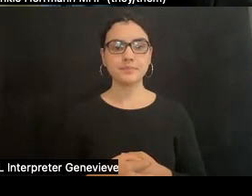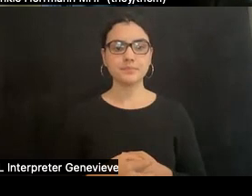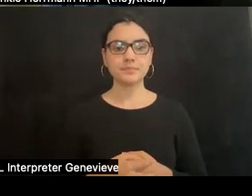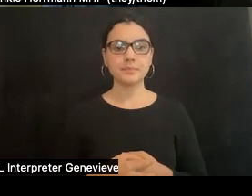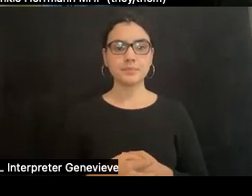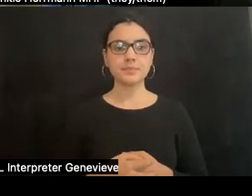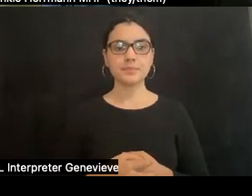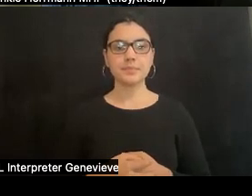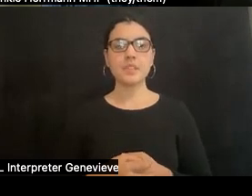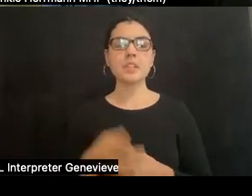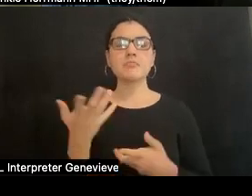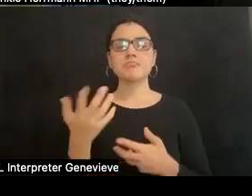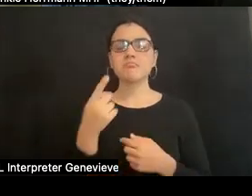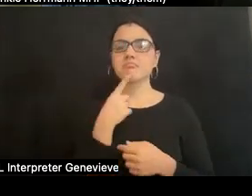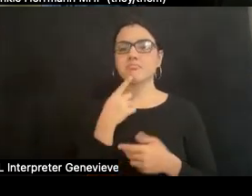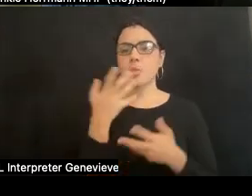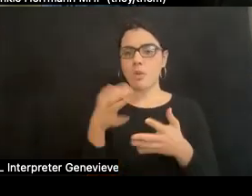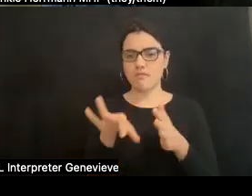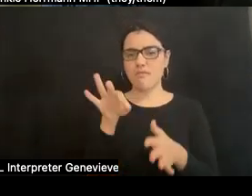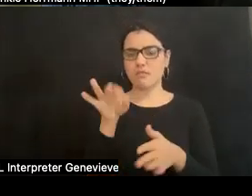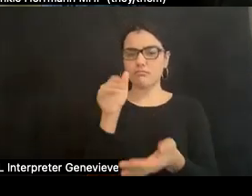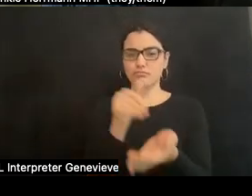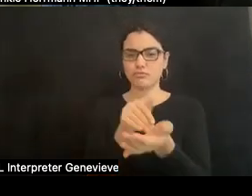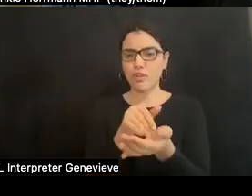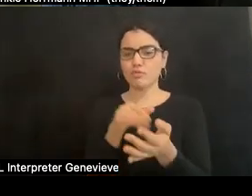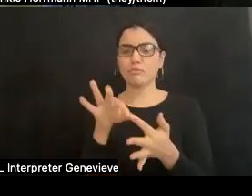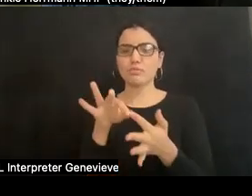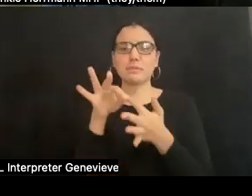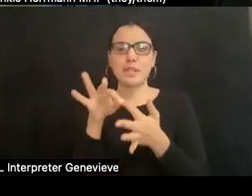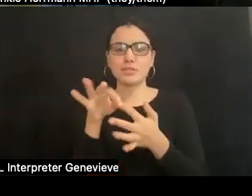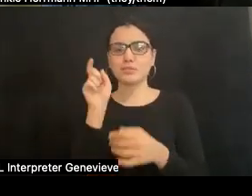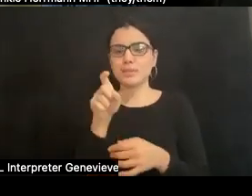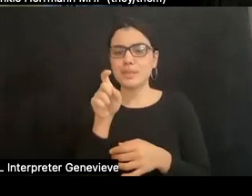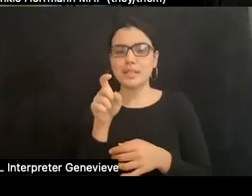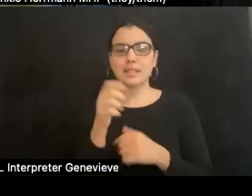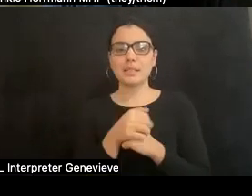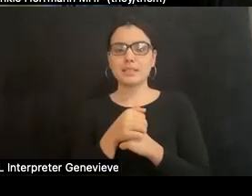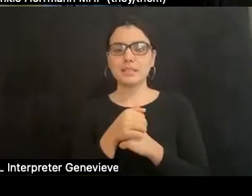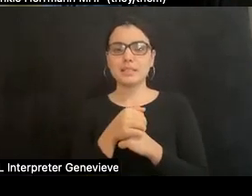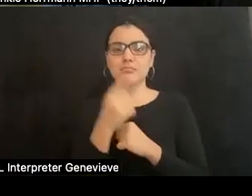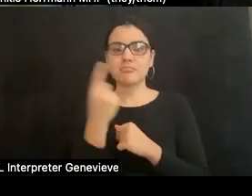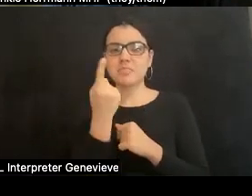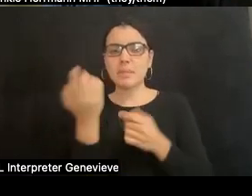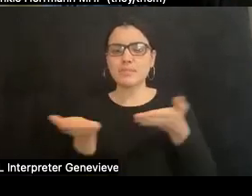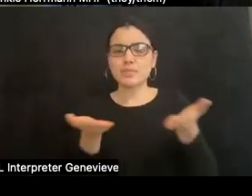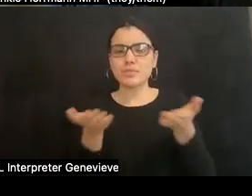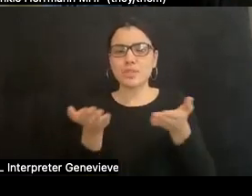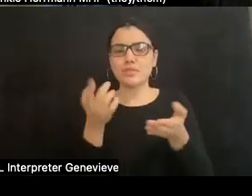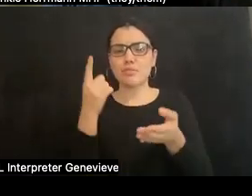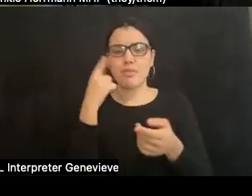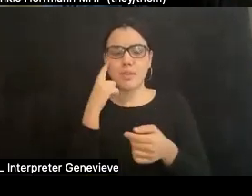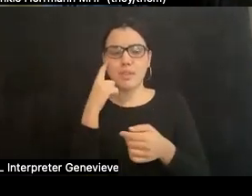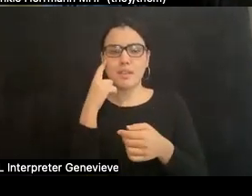So let's say you want to find a doctor or a specialist. You need some type of service that you believe